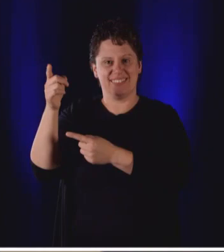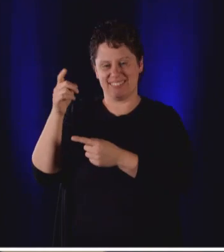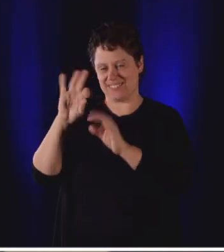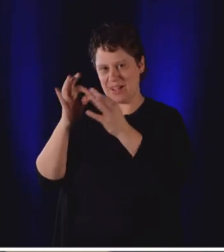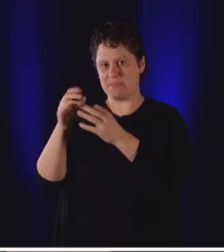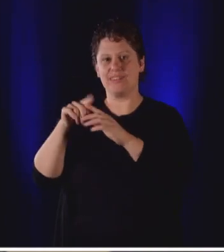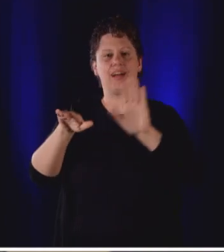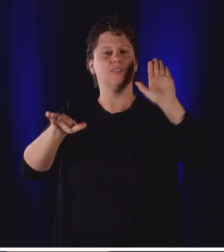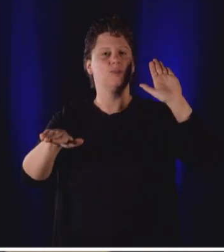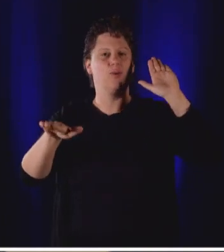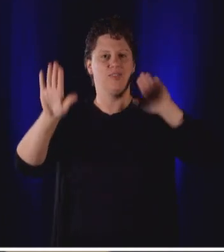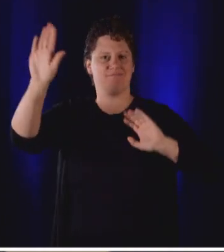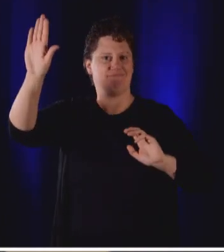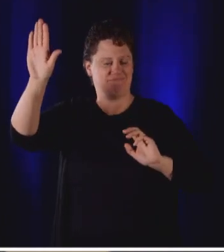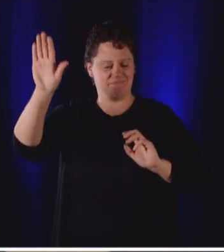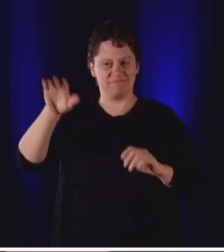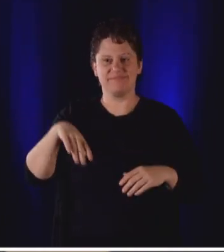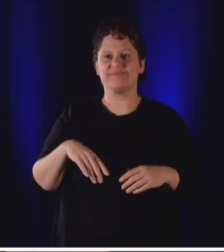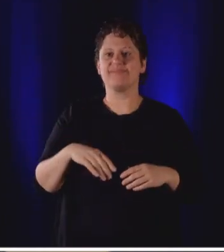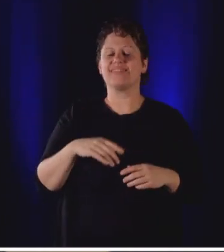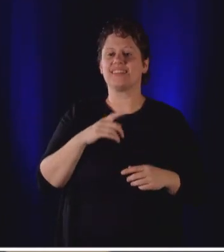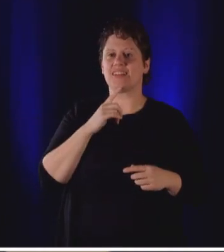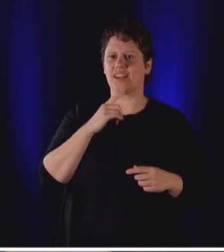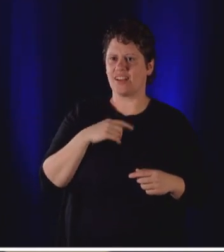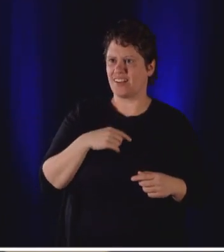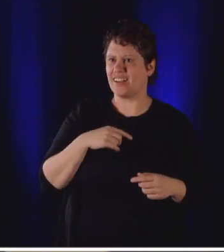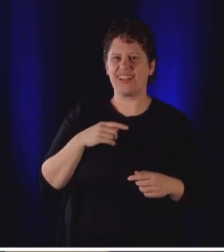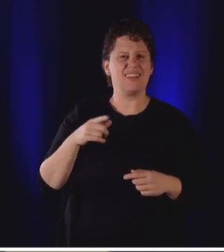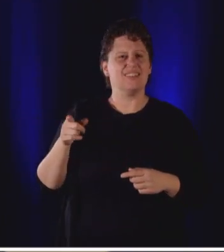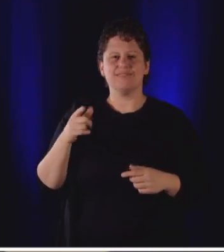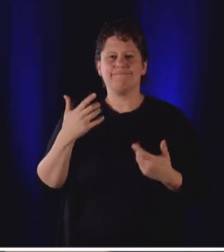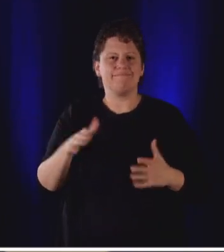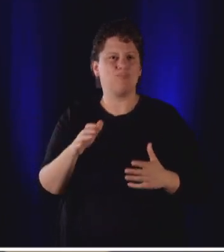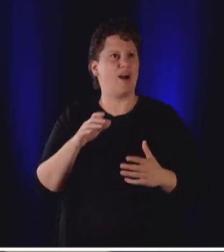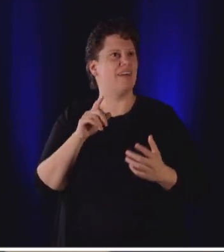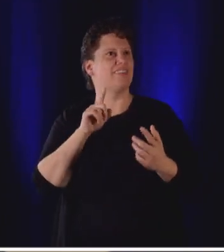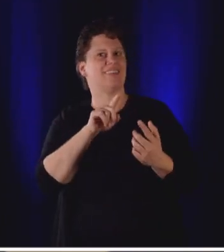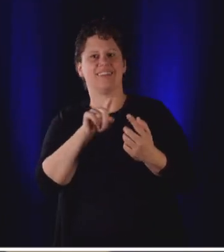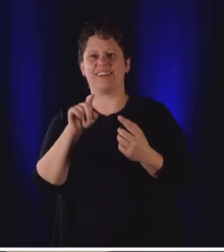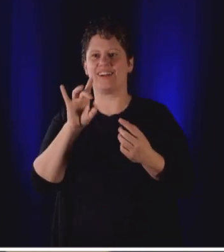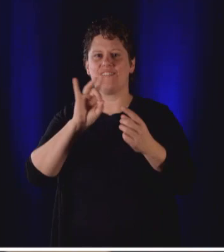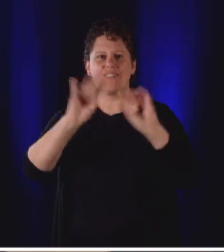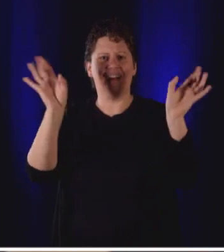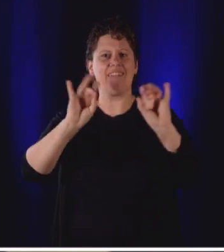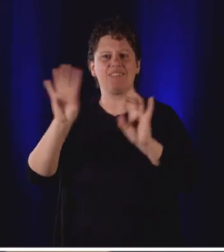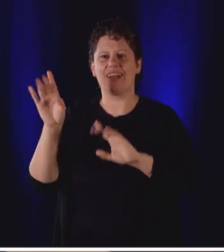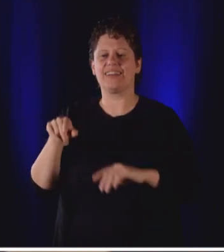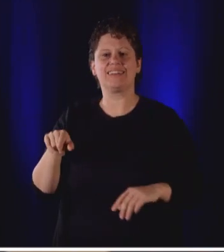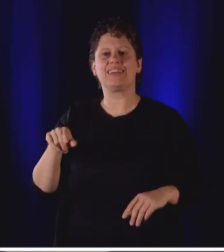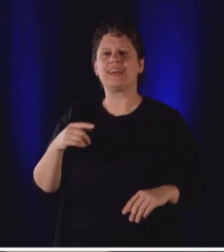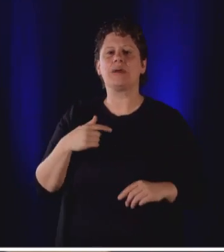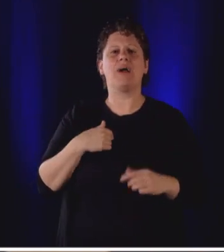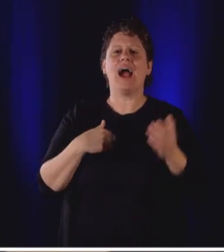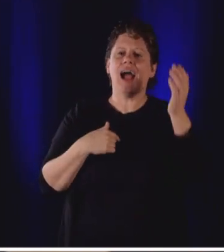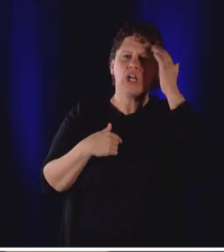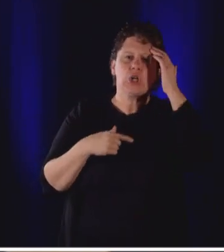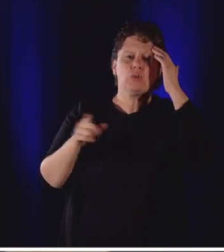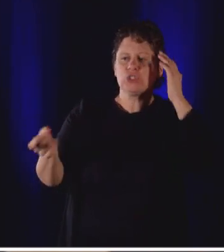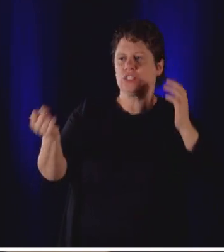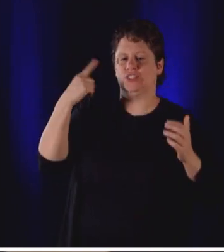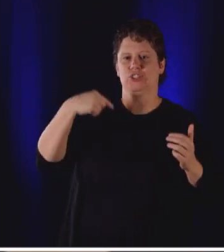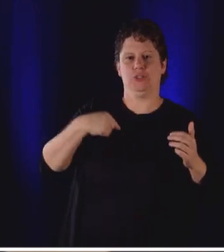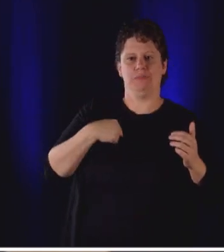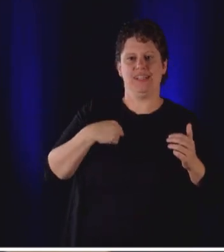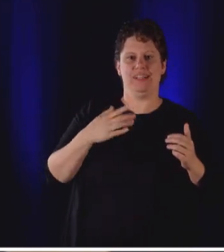Mazique, and she knew the relativity of my protest, even without me understanding it. It's very important, even if you think that people